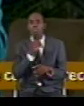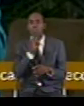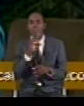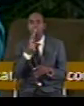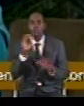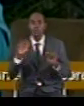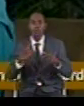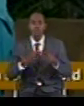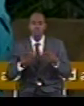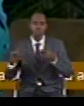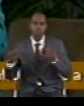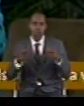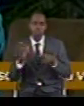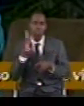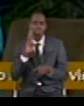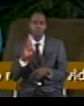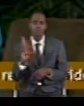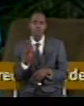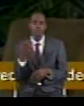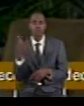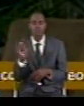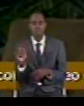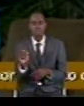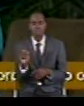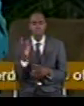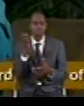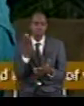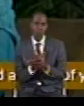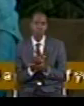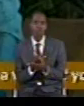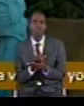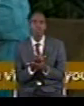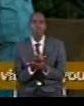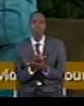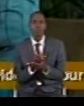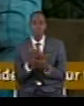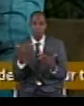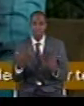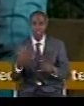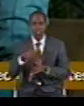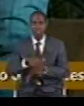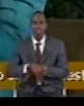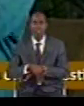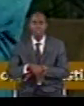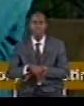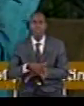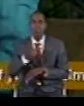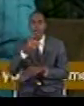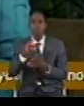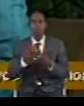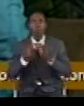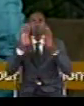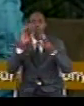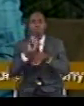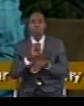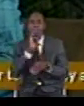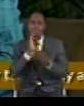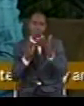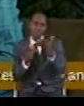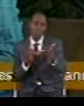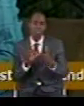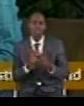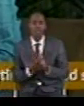uncontrollable urination. Stopped. Tonight, your miracle is there.